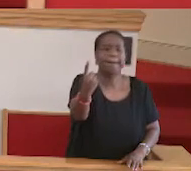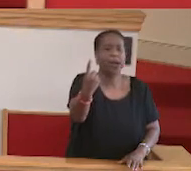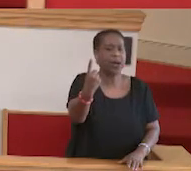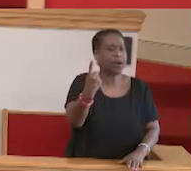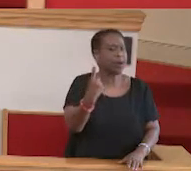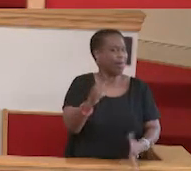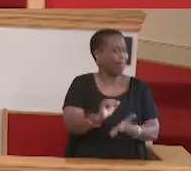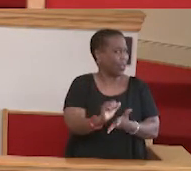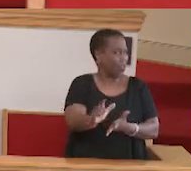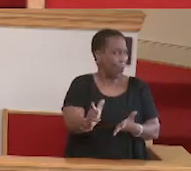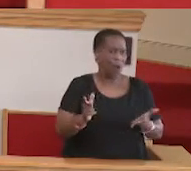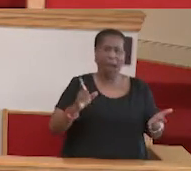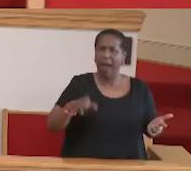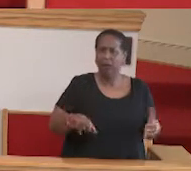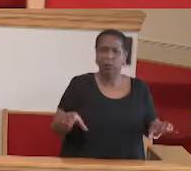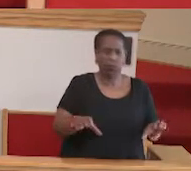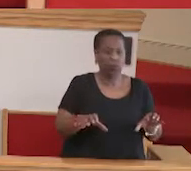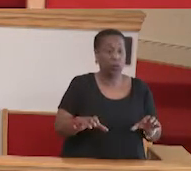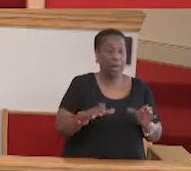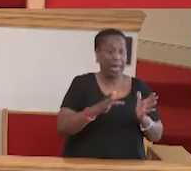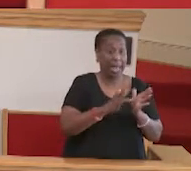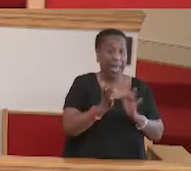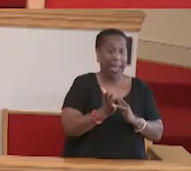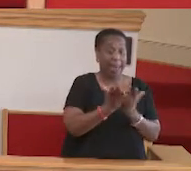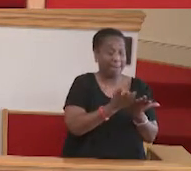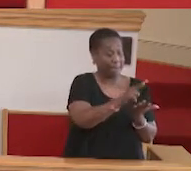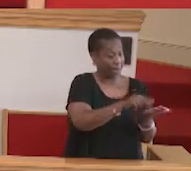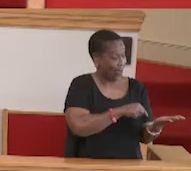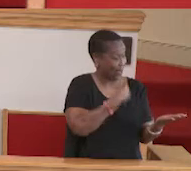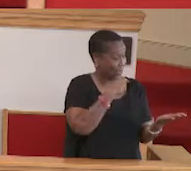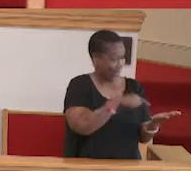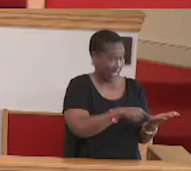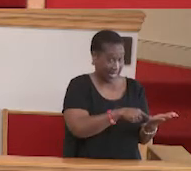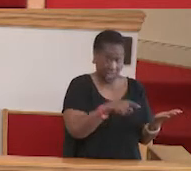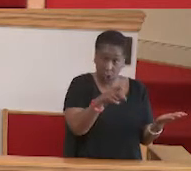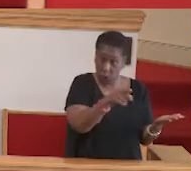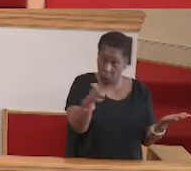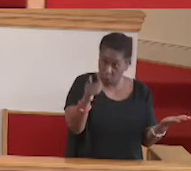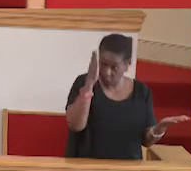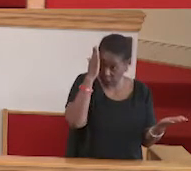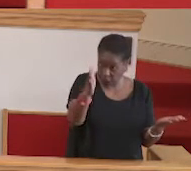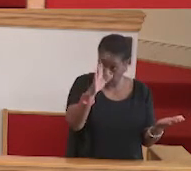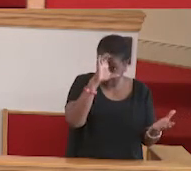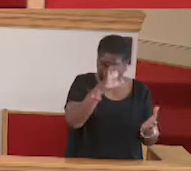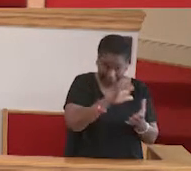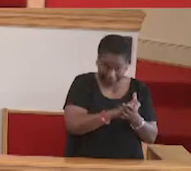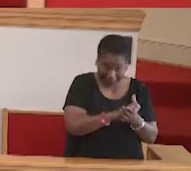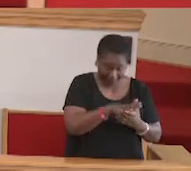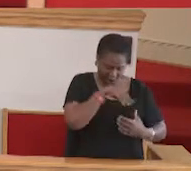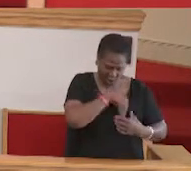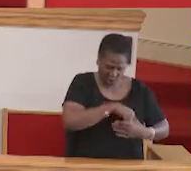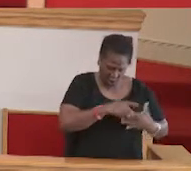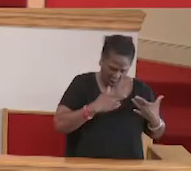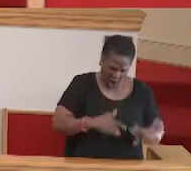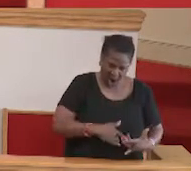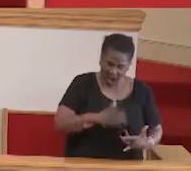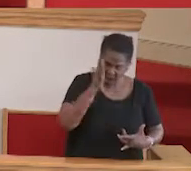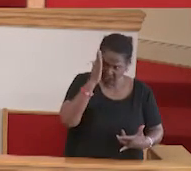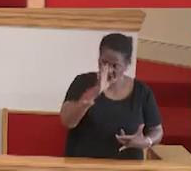front. And the Bible says that if thou shalt believe in thy heart and confess with thy